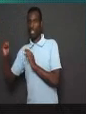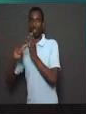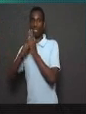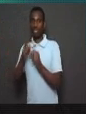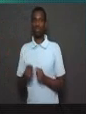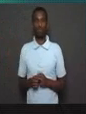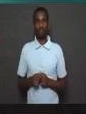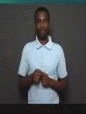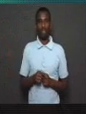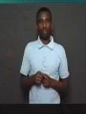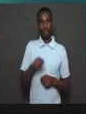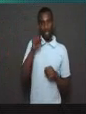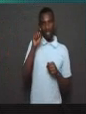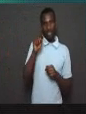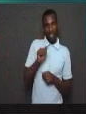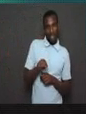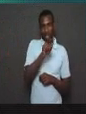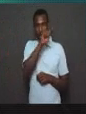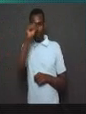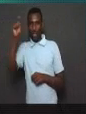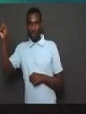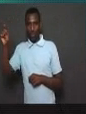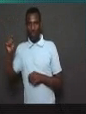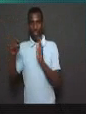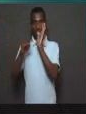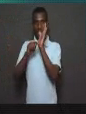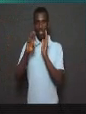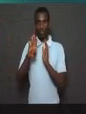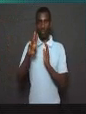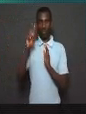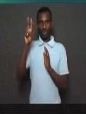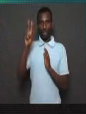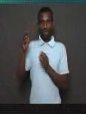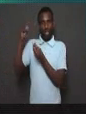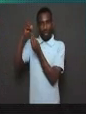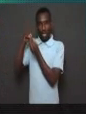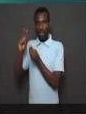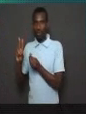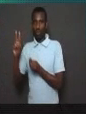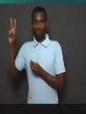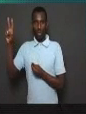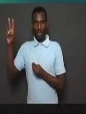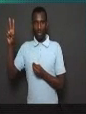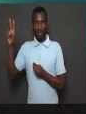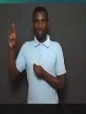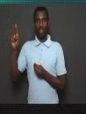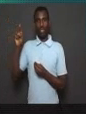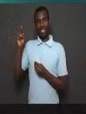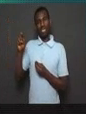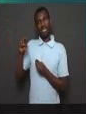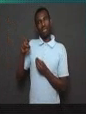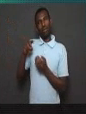The square root of -4 squared plus 2 squared is